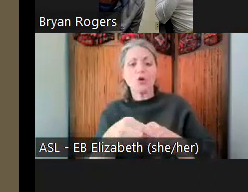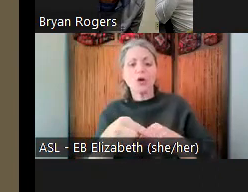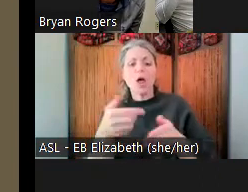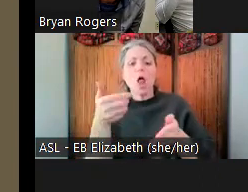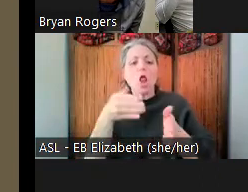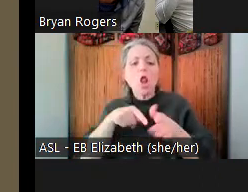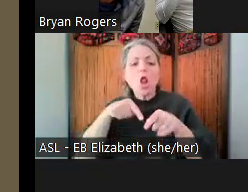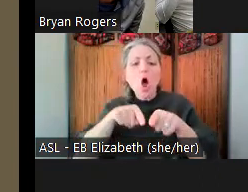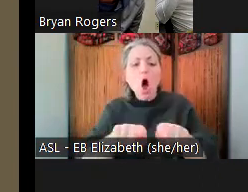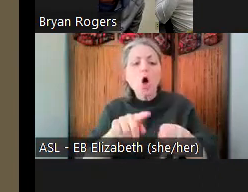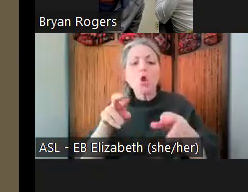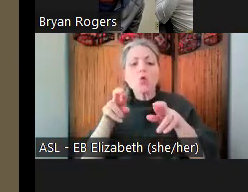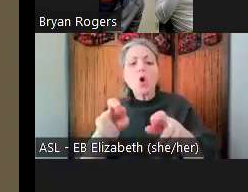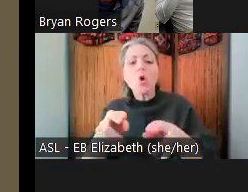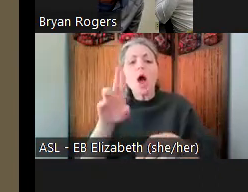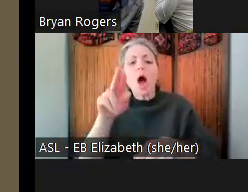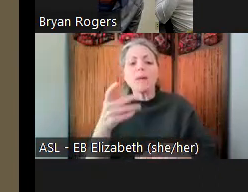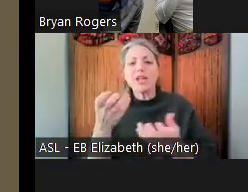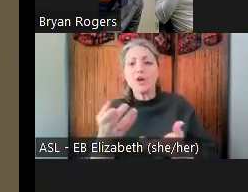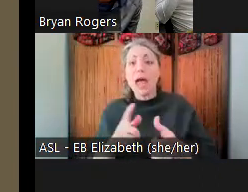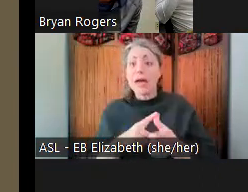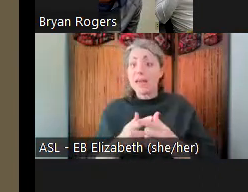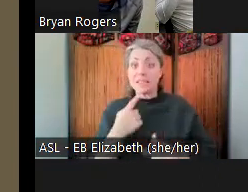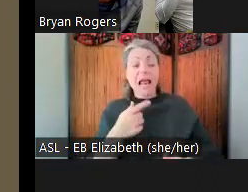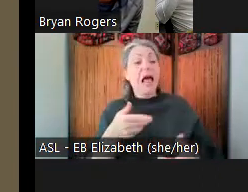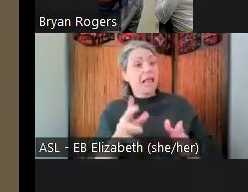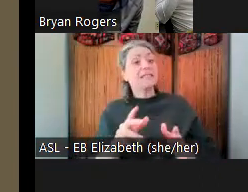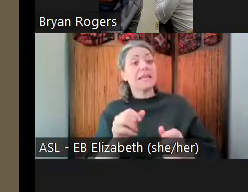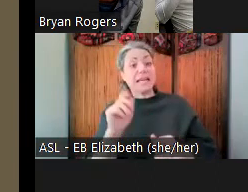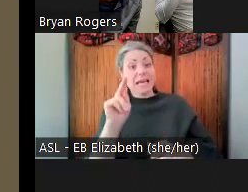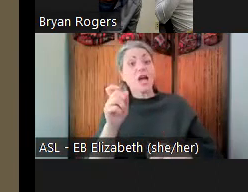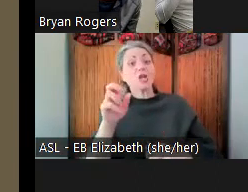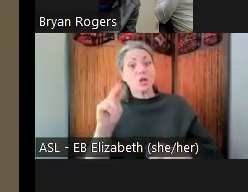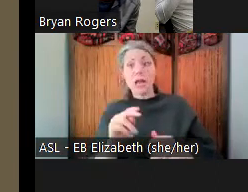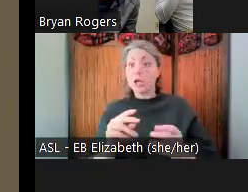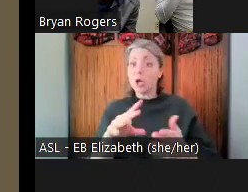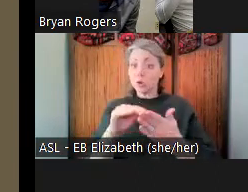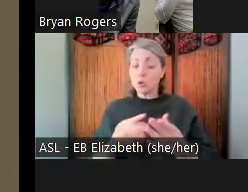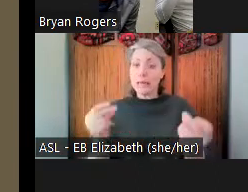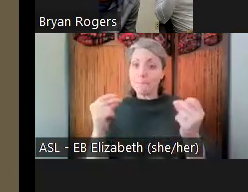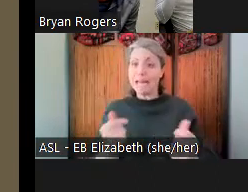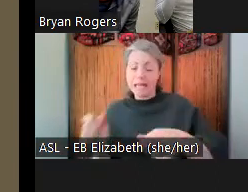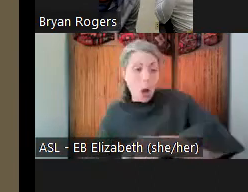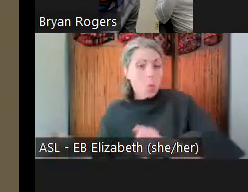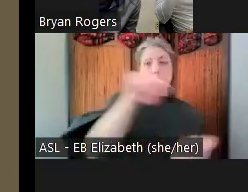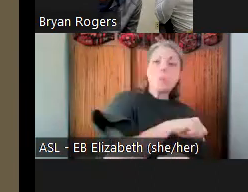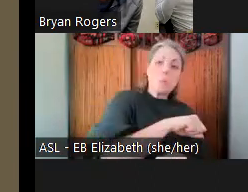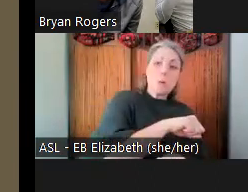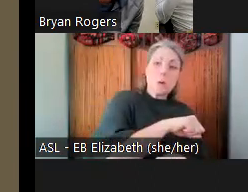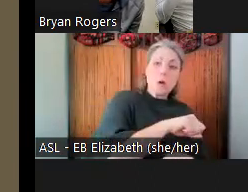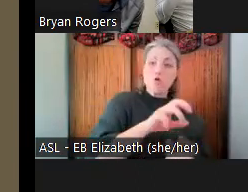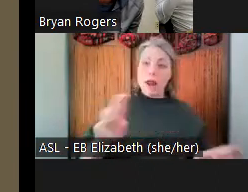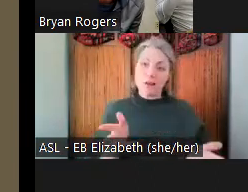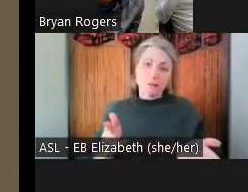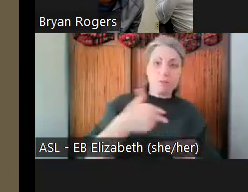let's do a K-turn, and our student immediately cranked the wheel left while we were driving down the road, and we started to spin out and